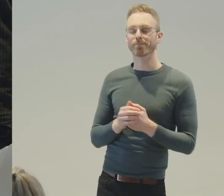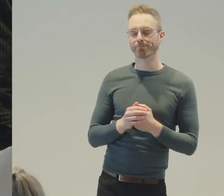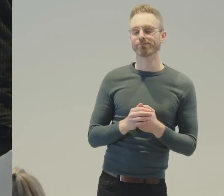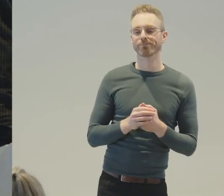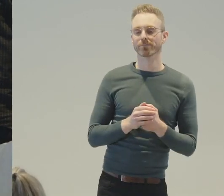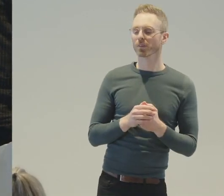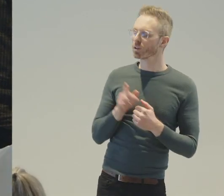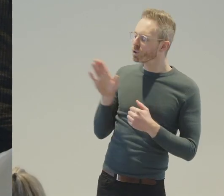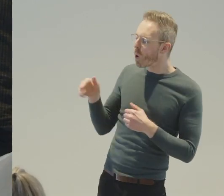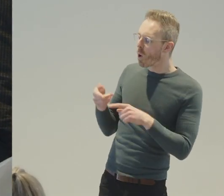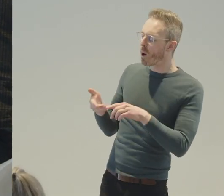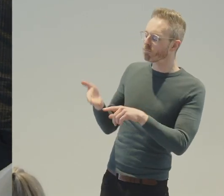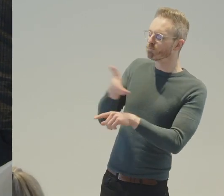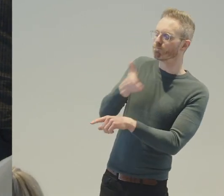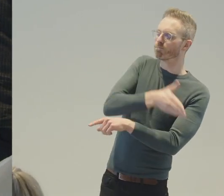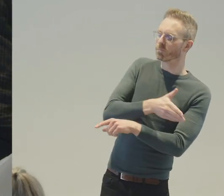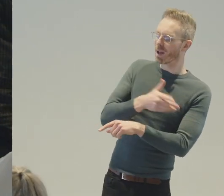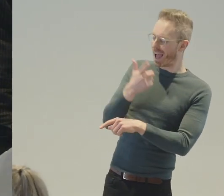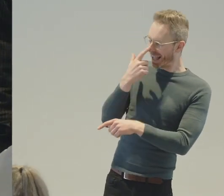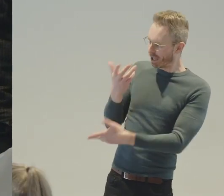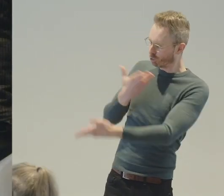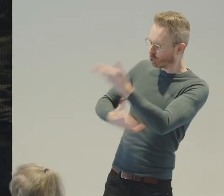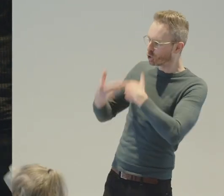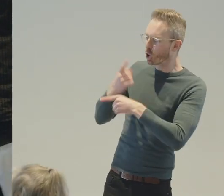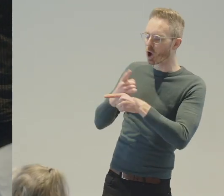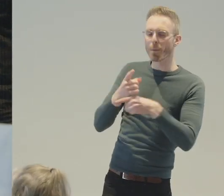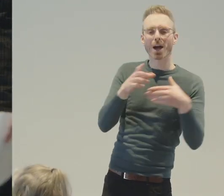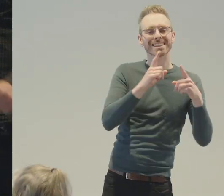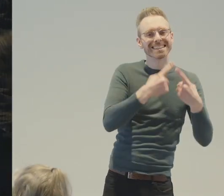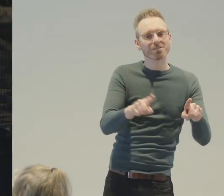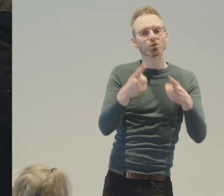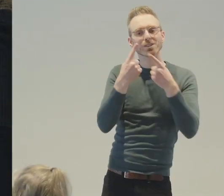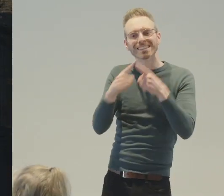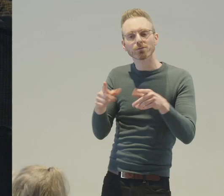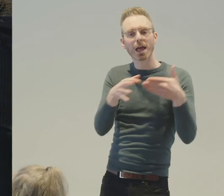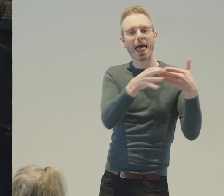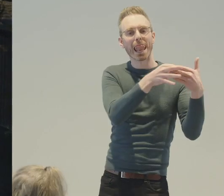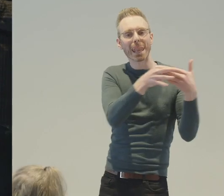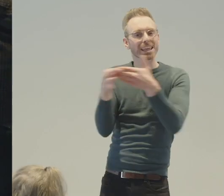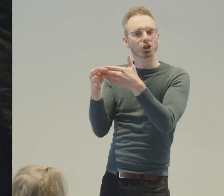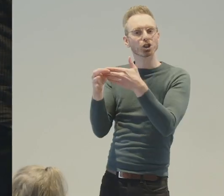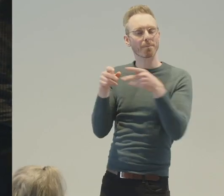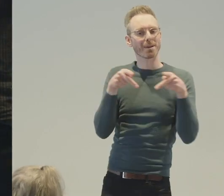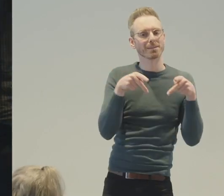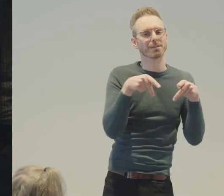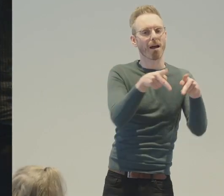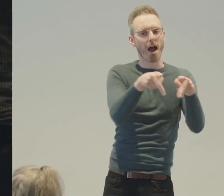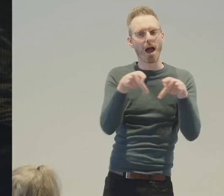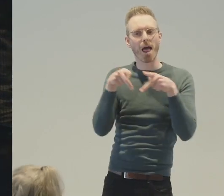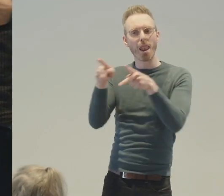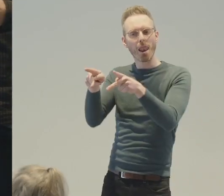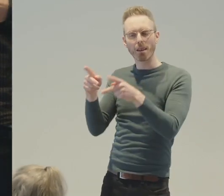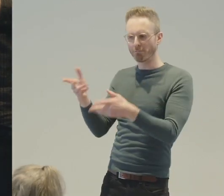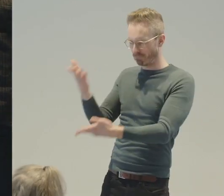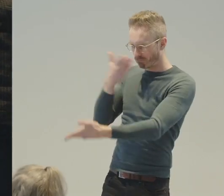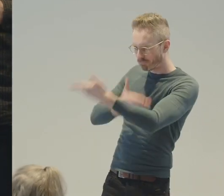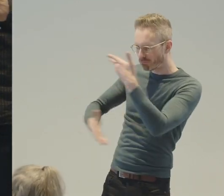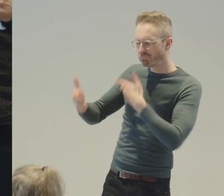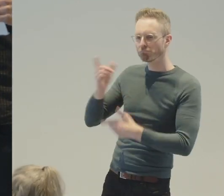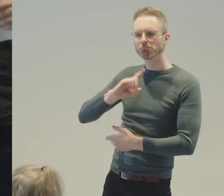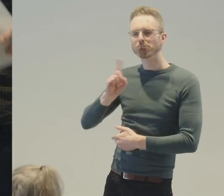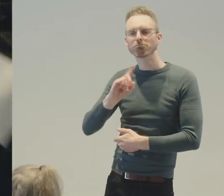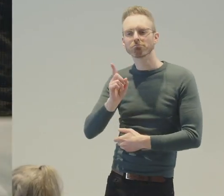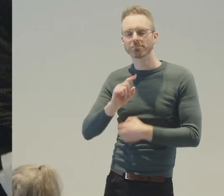leadership styles. Do you want to say a bit more about that? Well, some may know, and